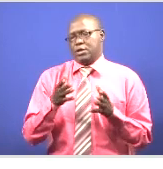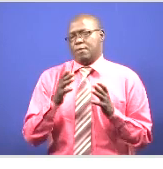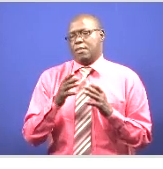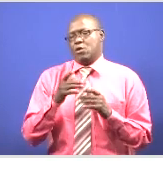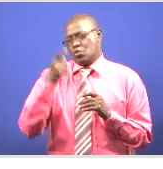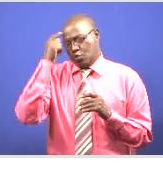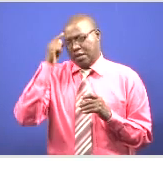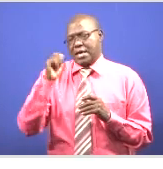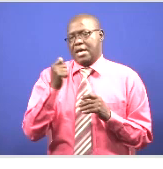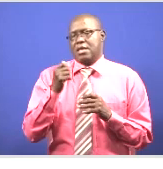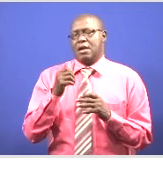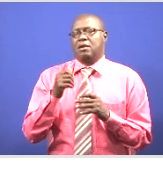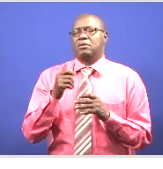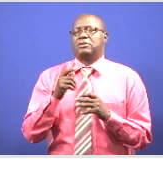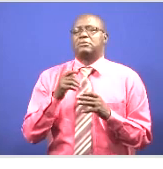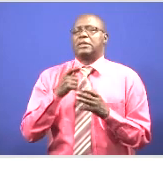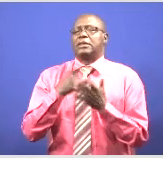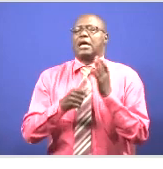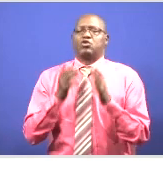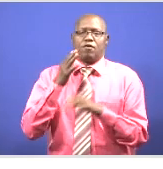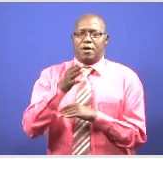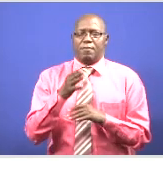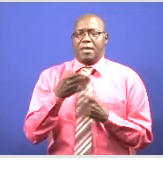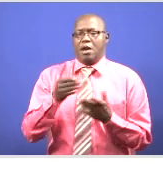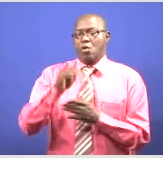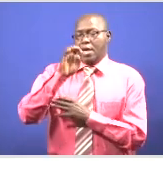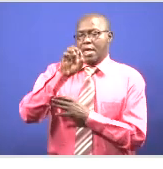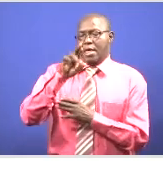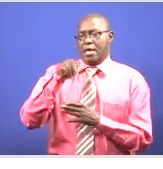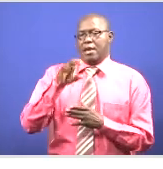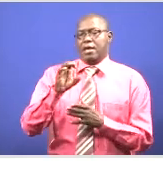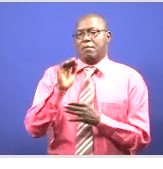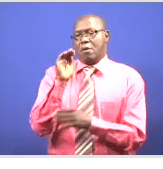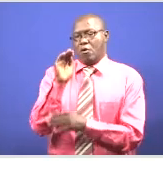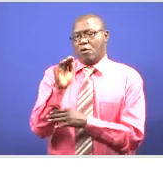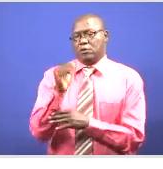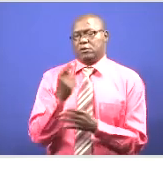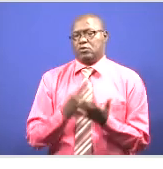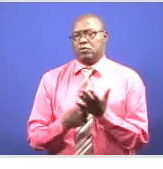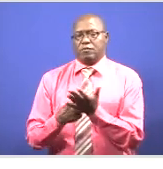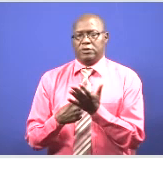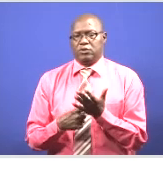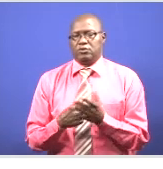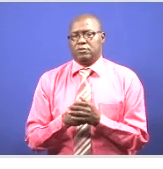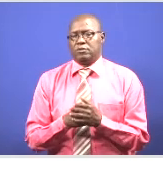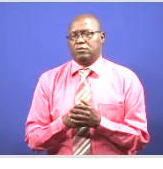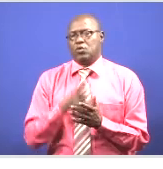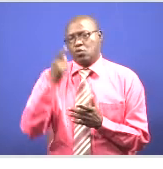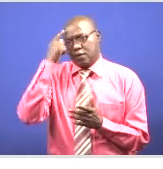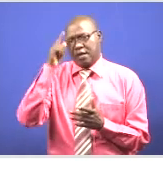overtaxed in this year? And Eric, let me engage you in this conversation. And let's begin from that point. Do you think Kenyans have been